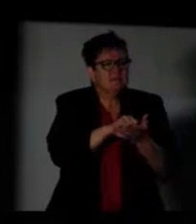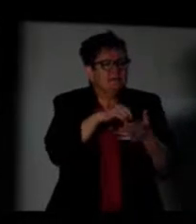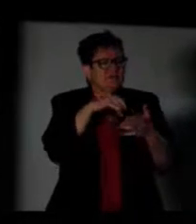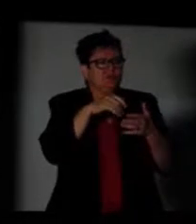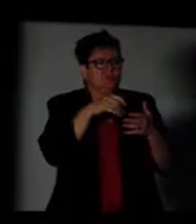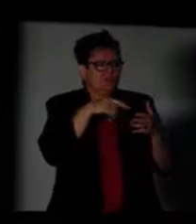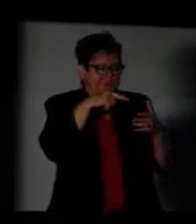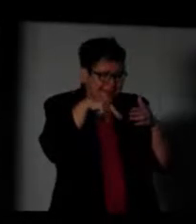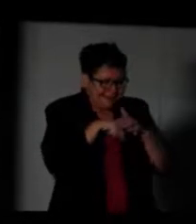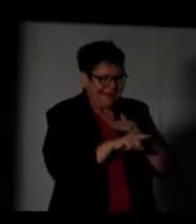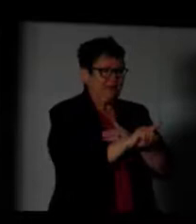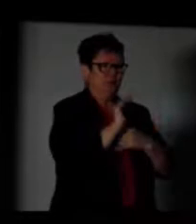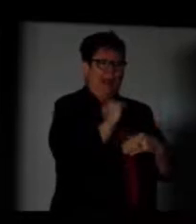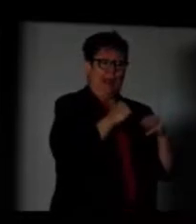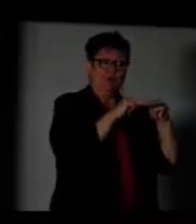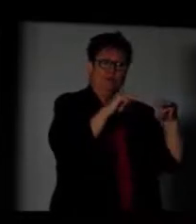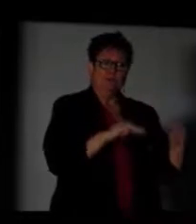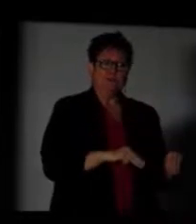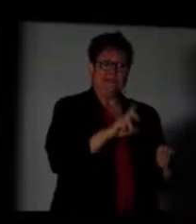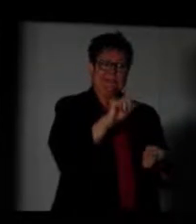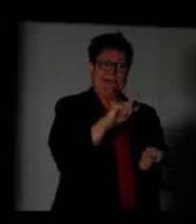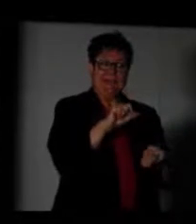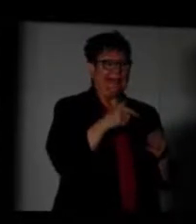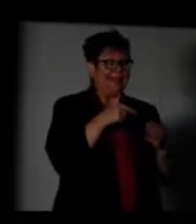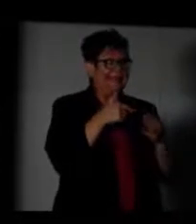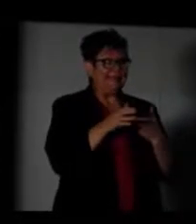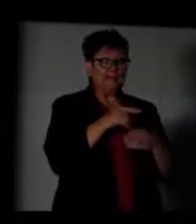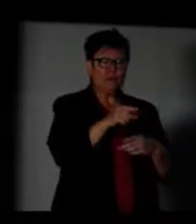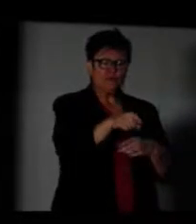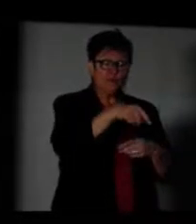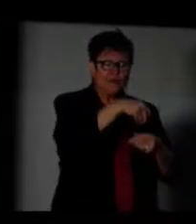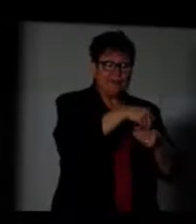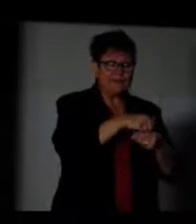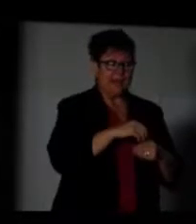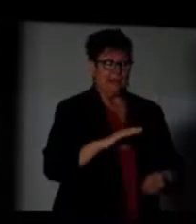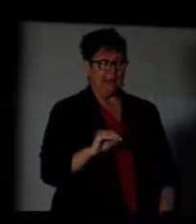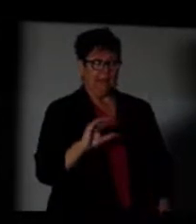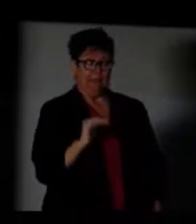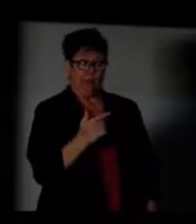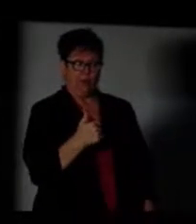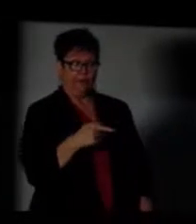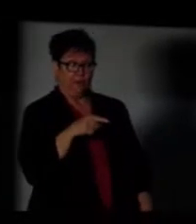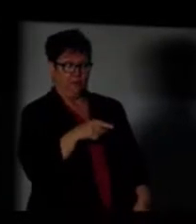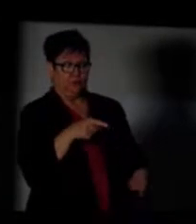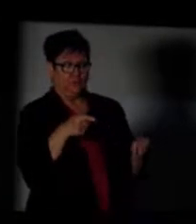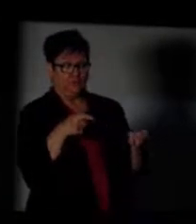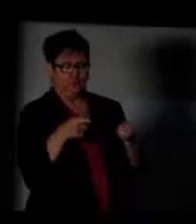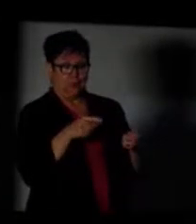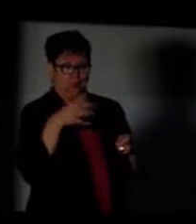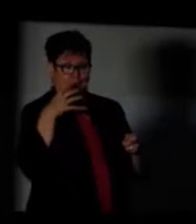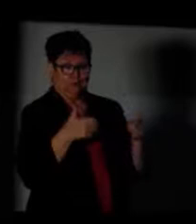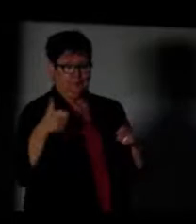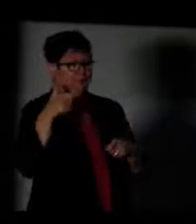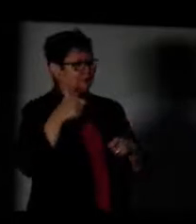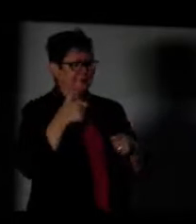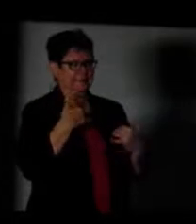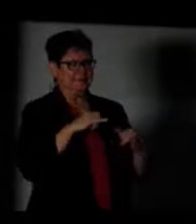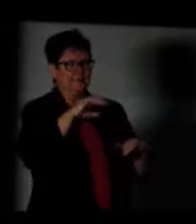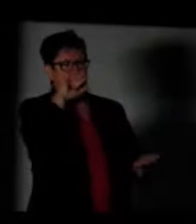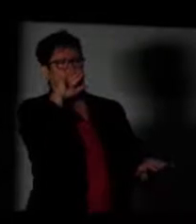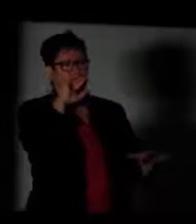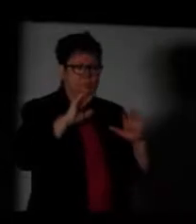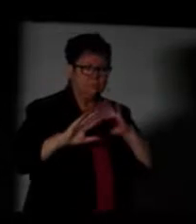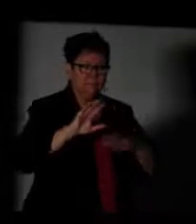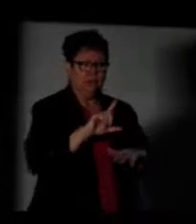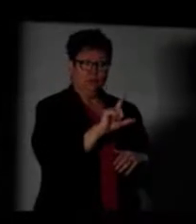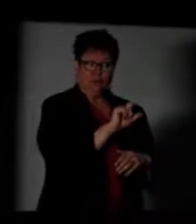data. Even if you were on the inside and you were apparently in charge of the group, there are about 20 or 30 different databases hidden to varying